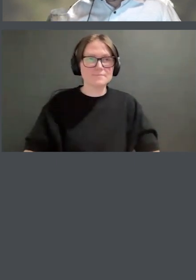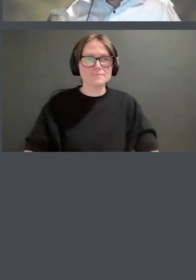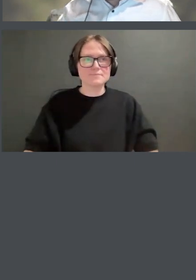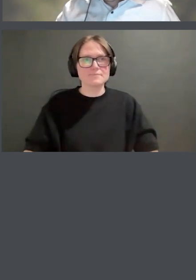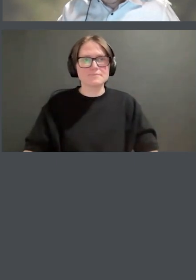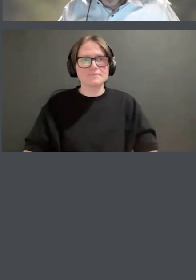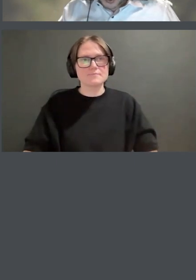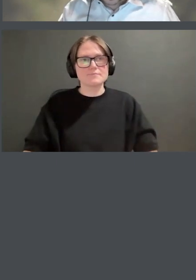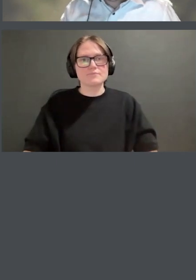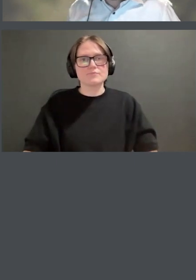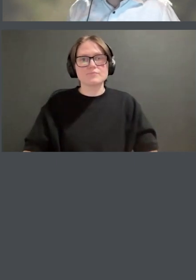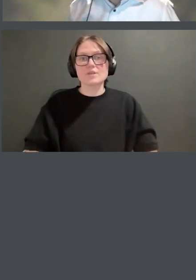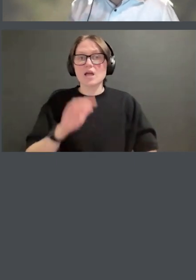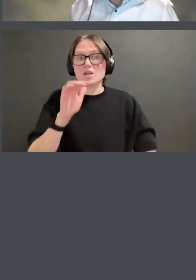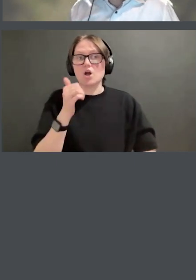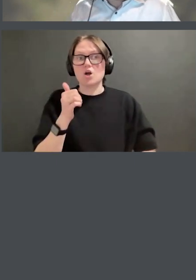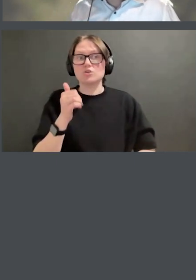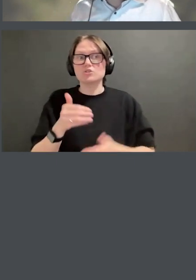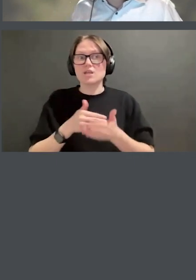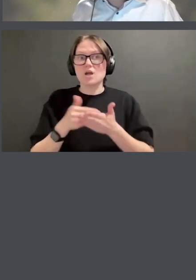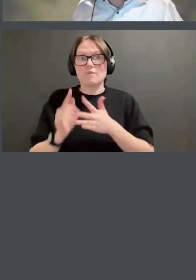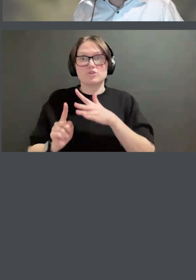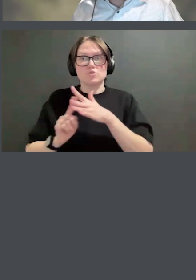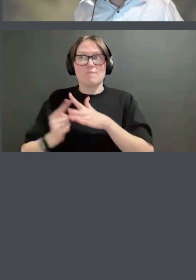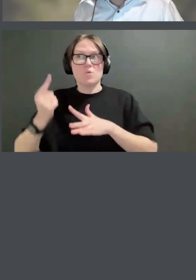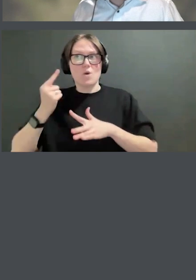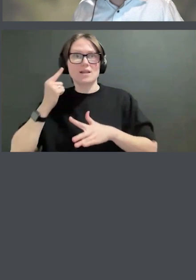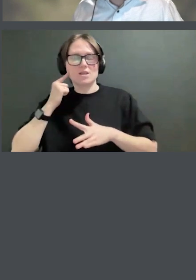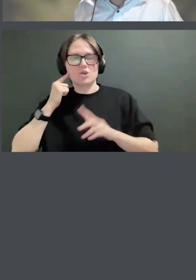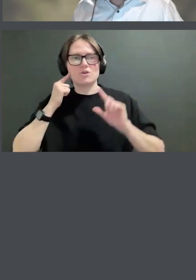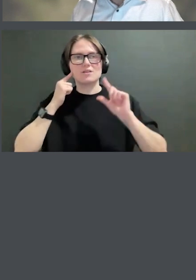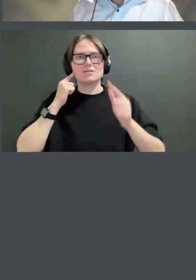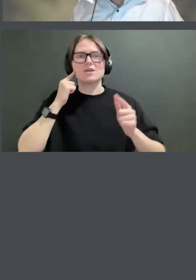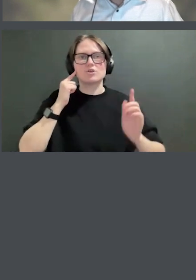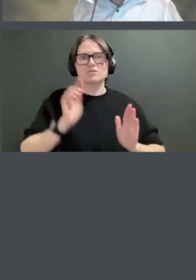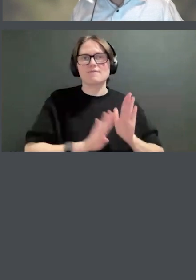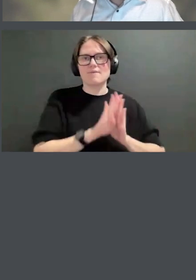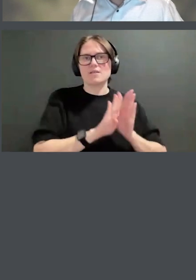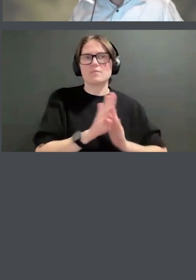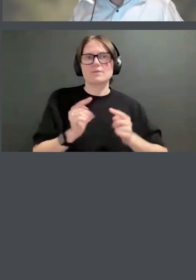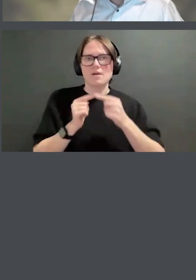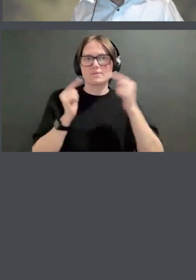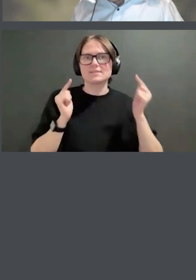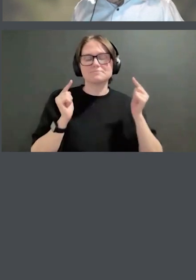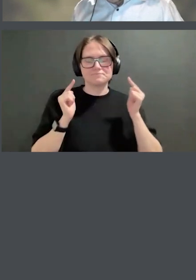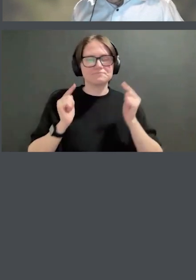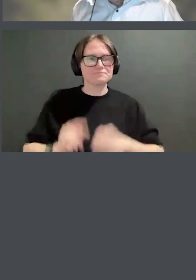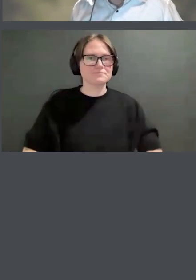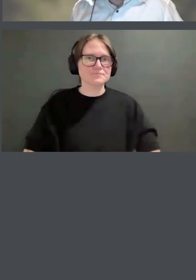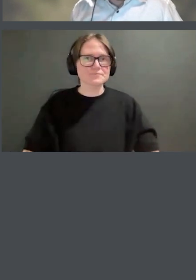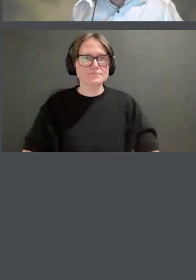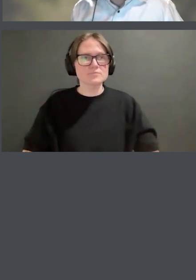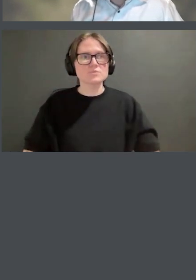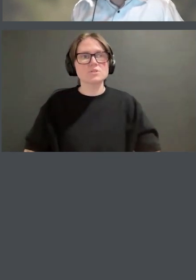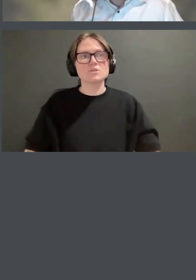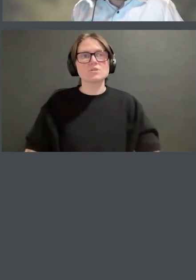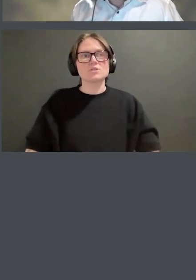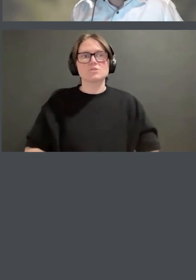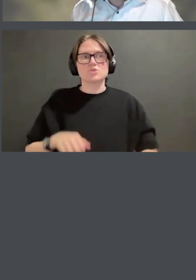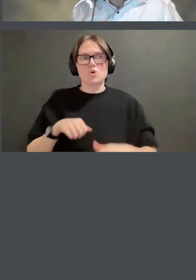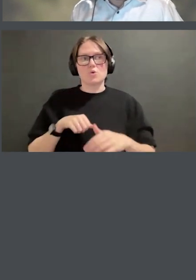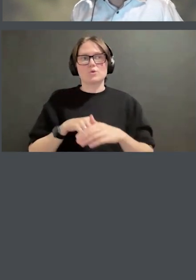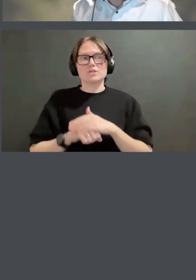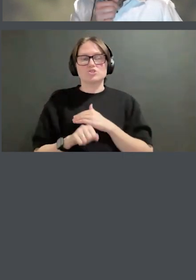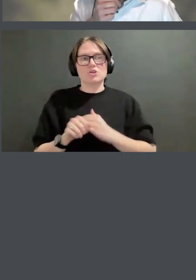often manifest initially in one ear and then they can develop in a contralateral ear. So congenital CMV is the thing that I wanted to add a little